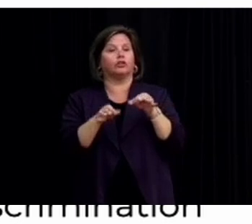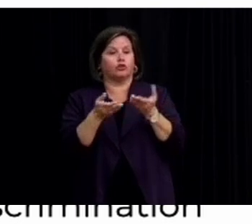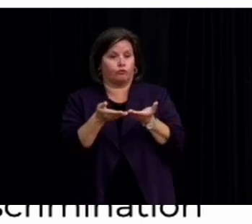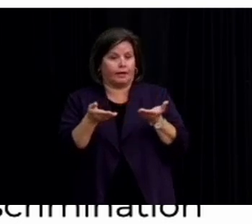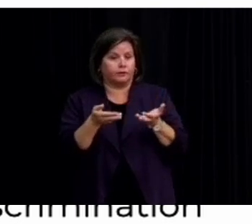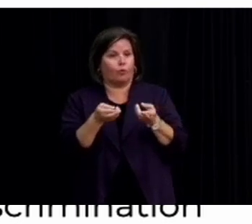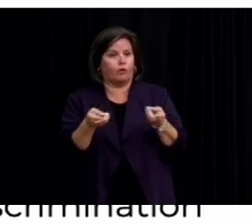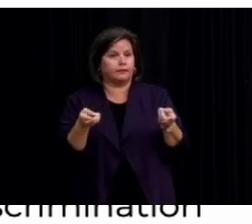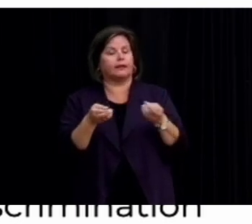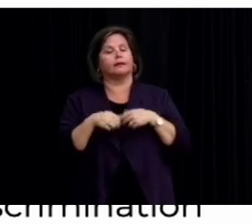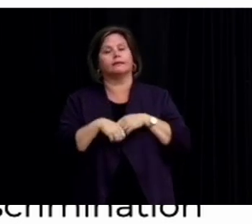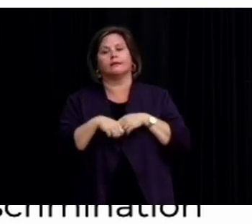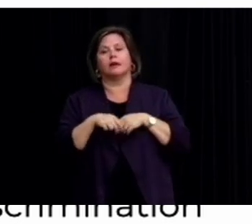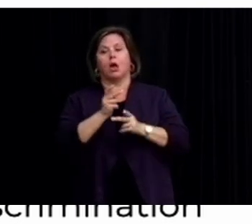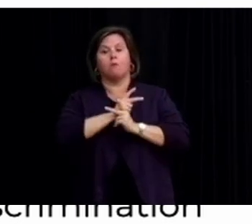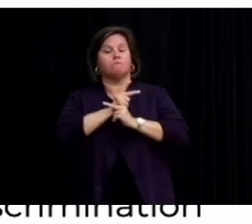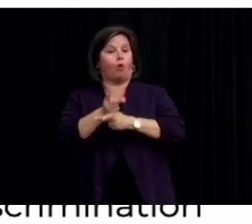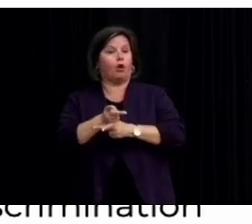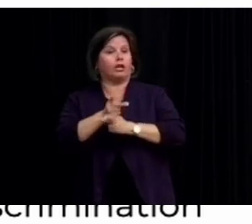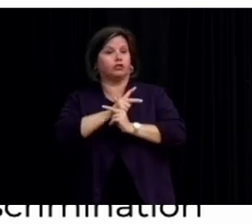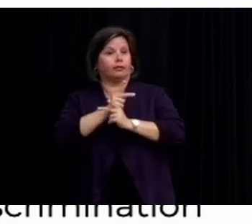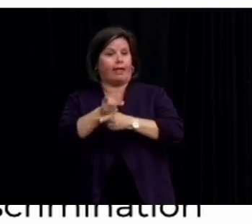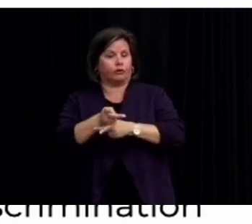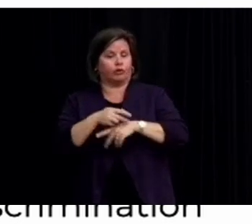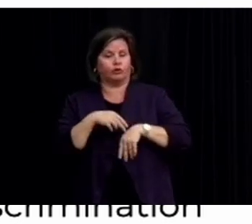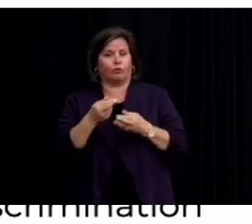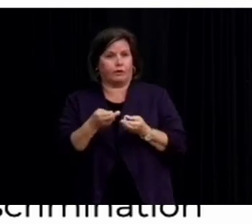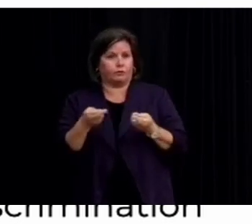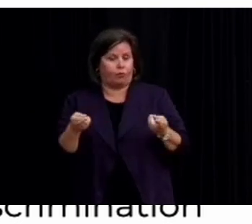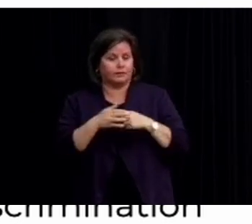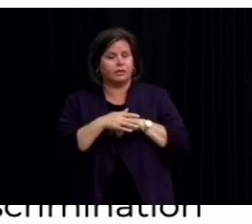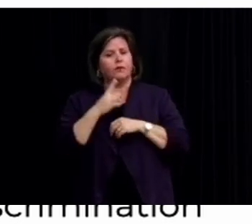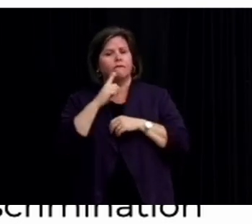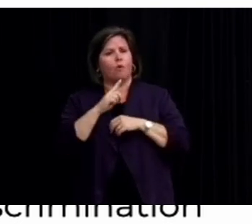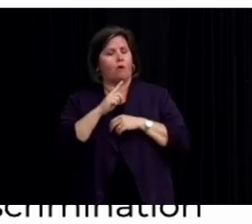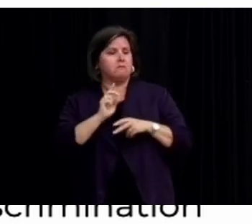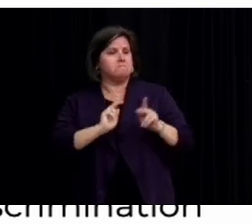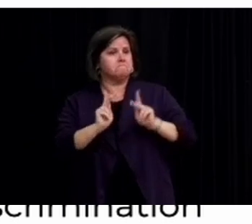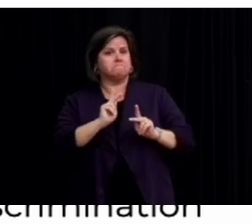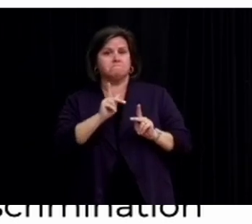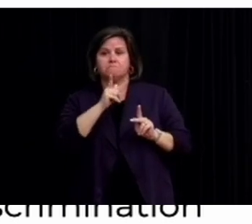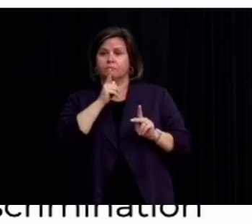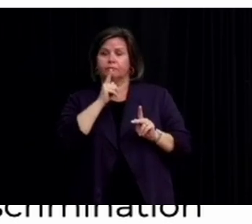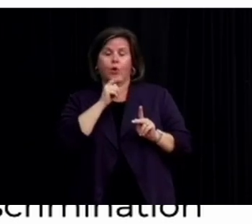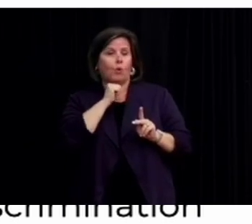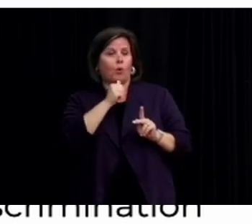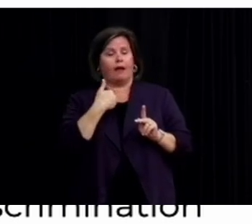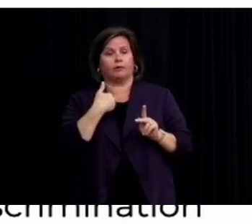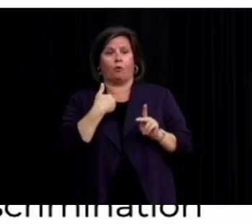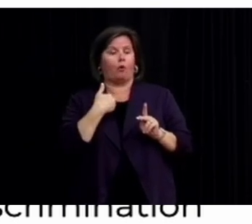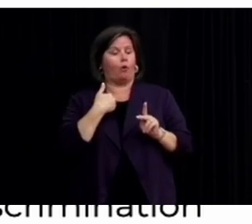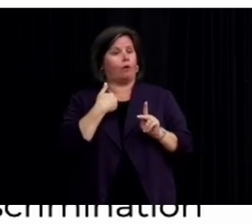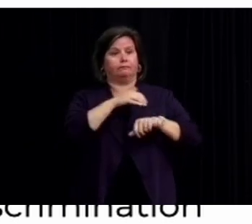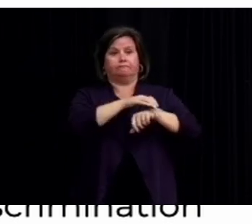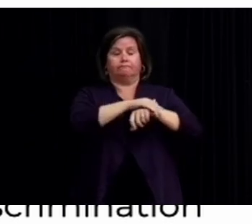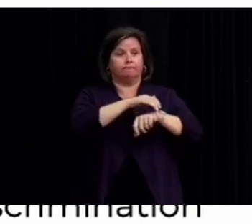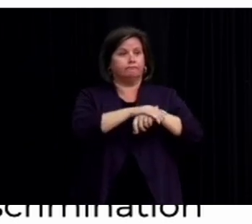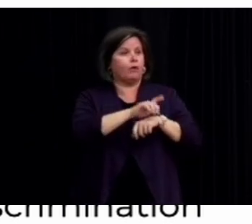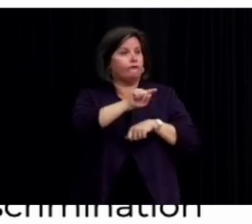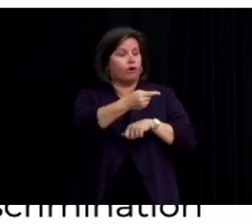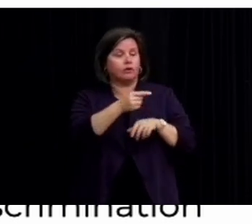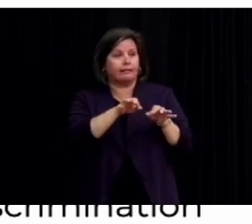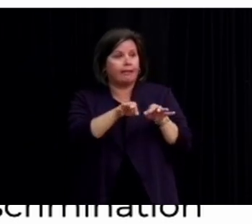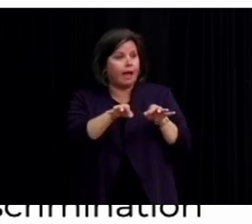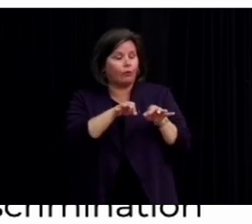mortgage lenders to support consumers who don't speak English as their first language. And we